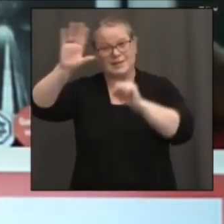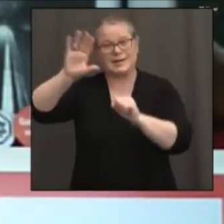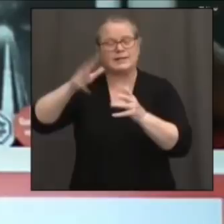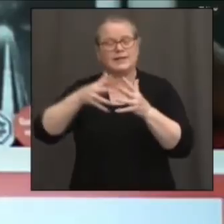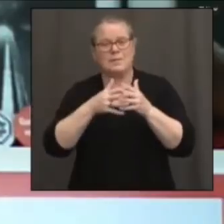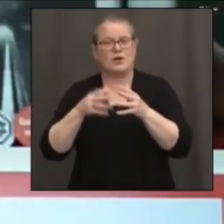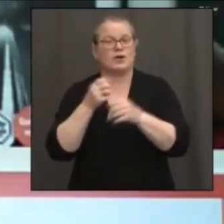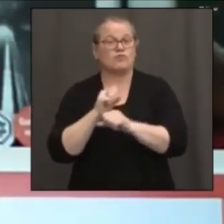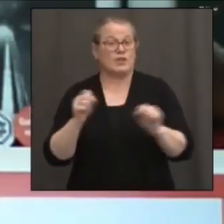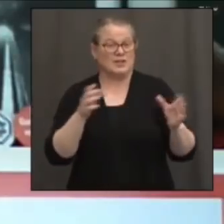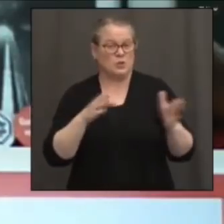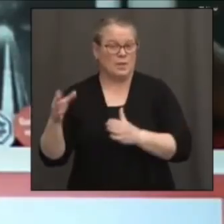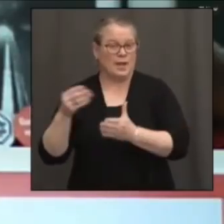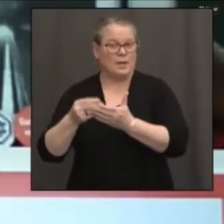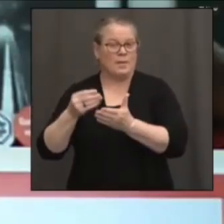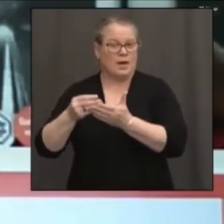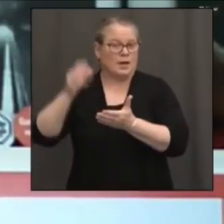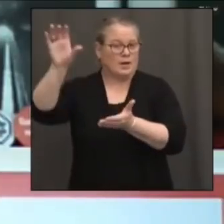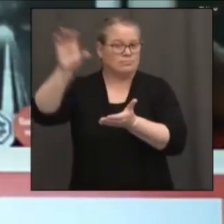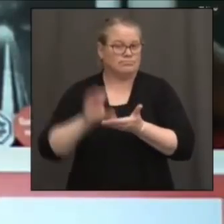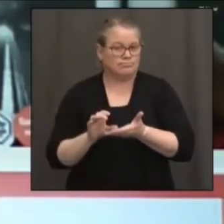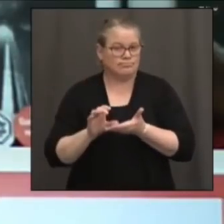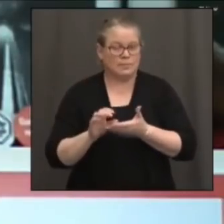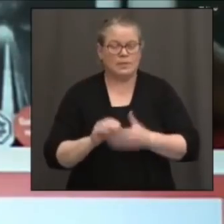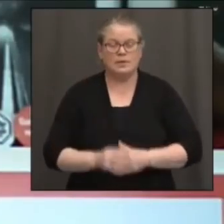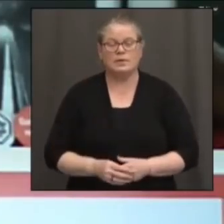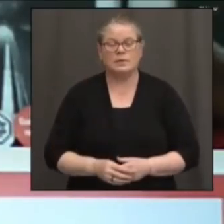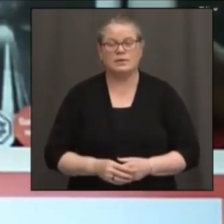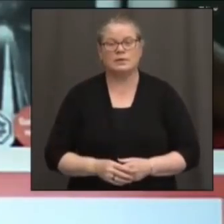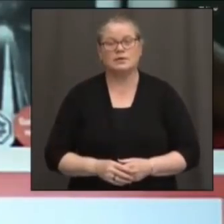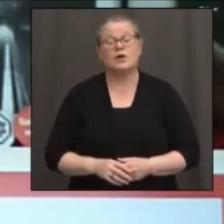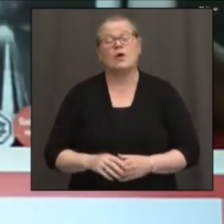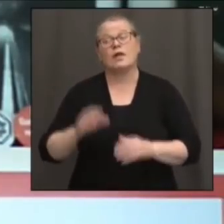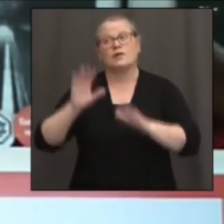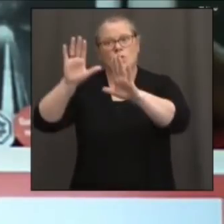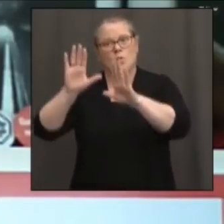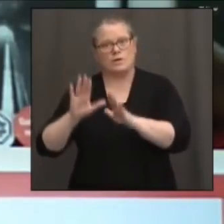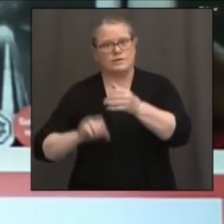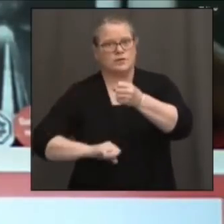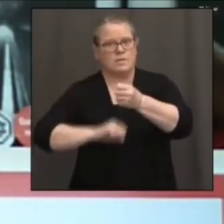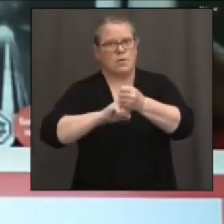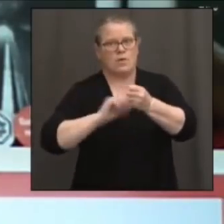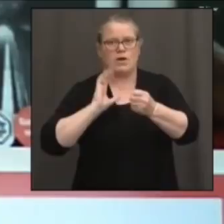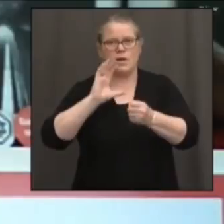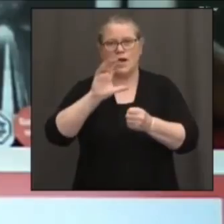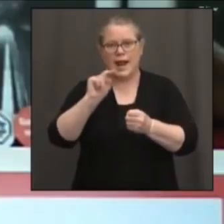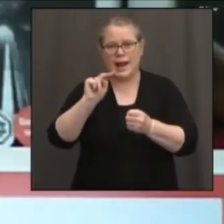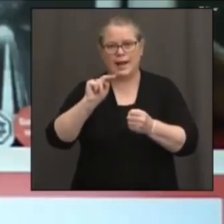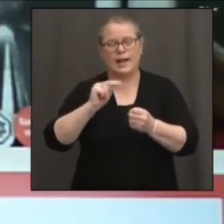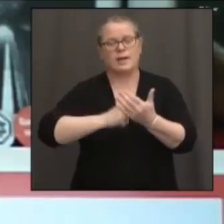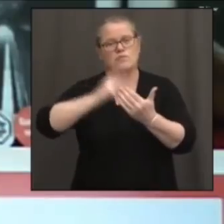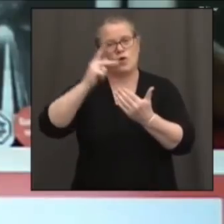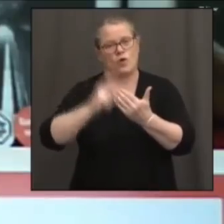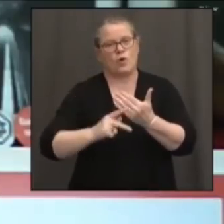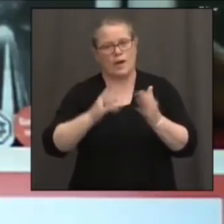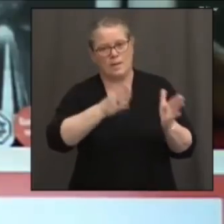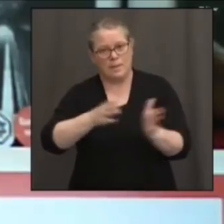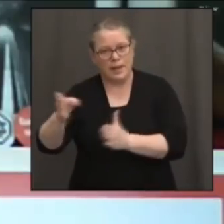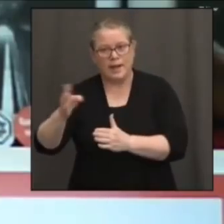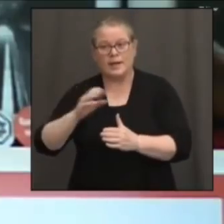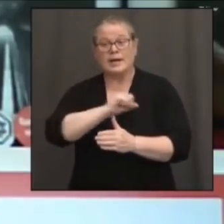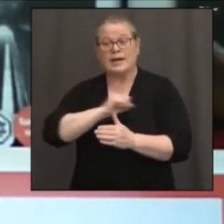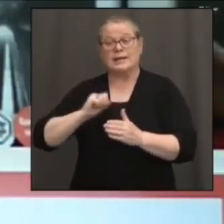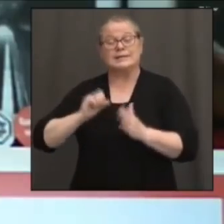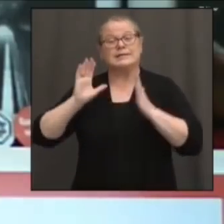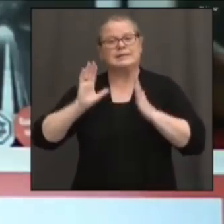foundation on which to build towards the vision of the Connecticut Initiative. We're also very encouraged by members of our General Assembly, Senator Moore, Senator Abrams,